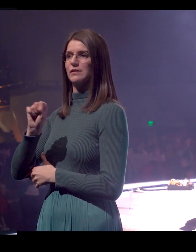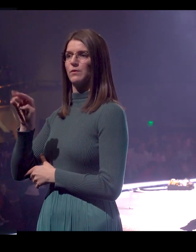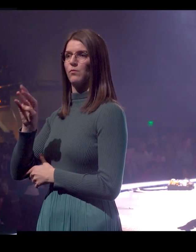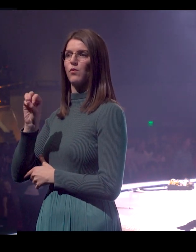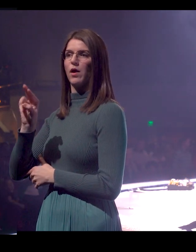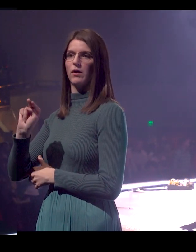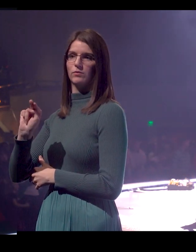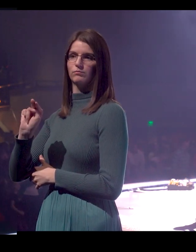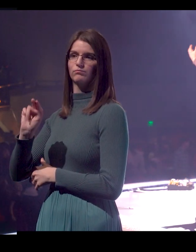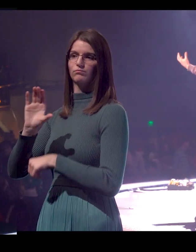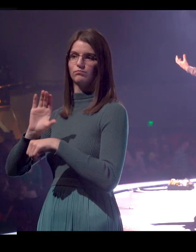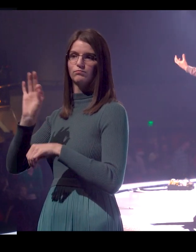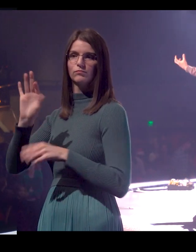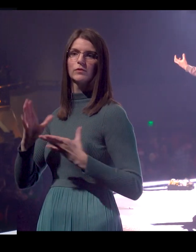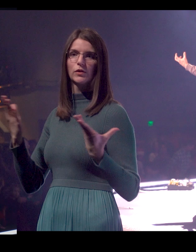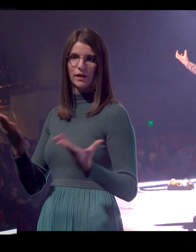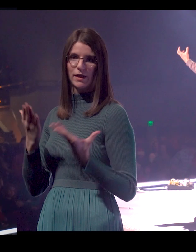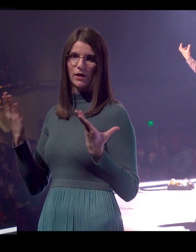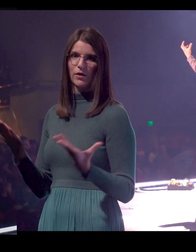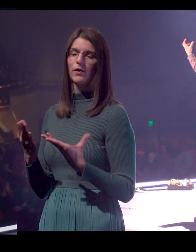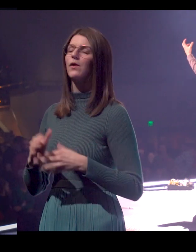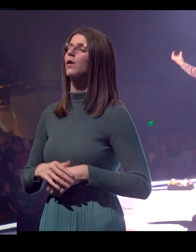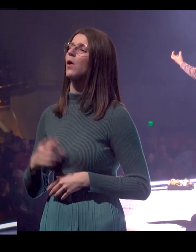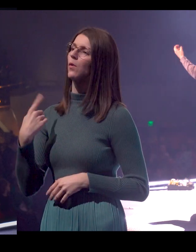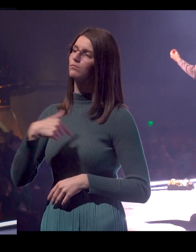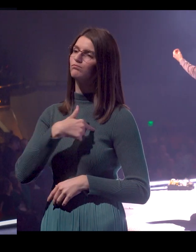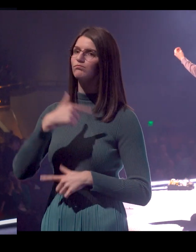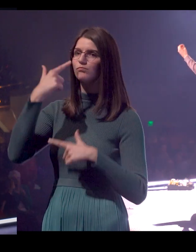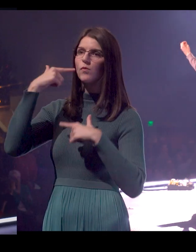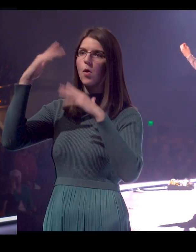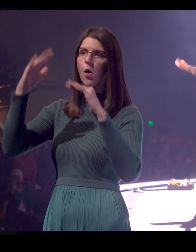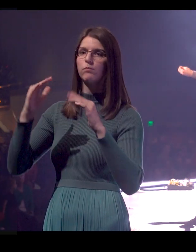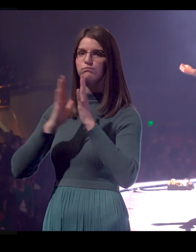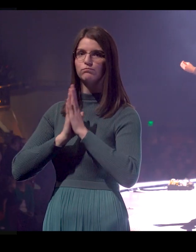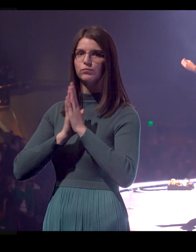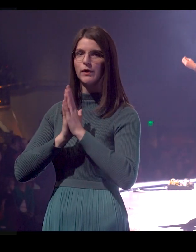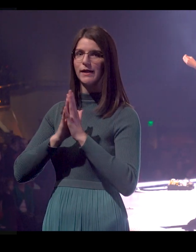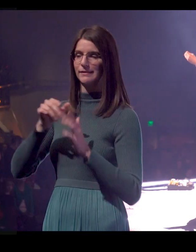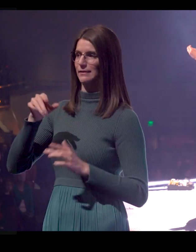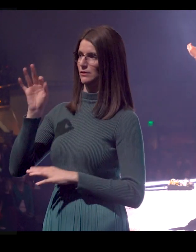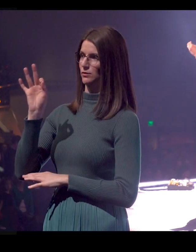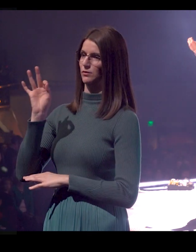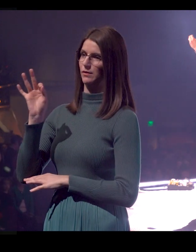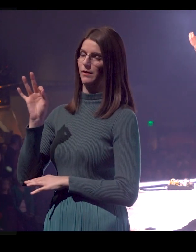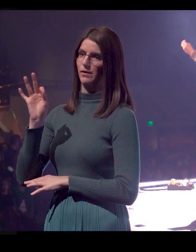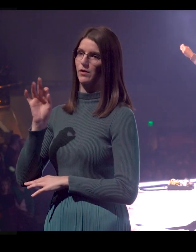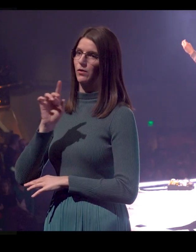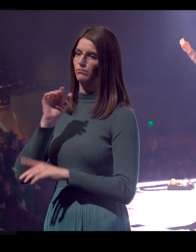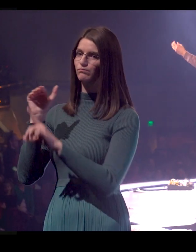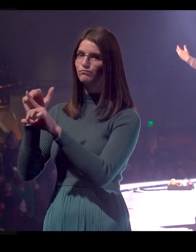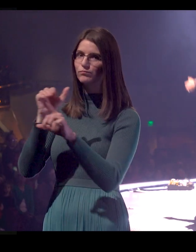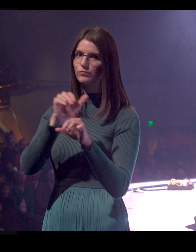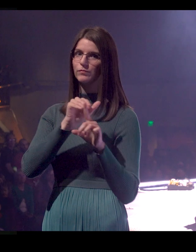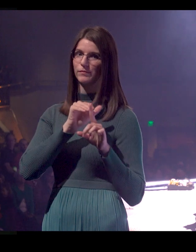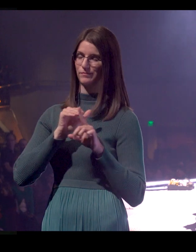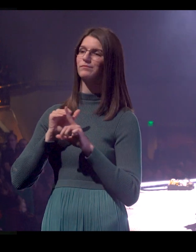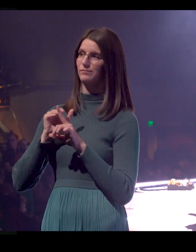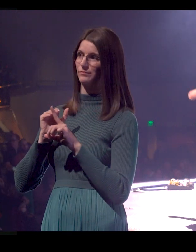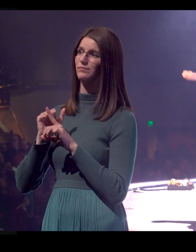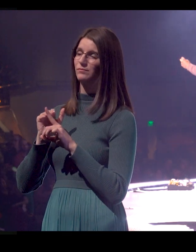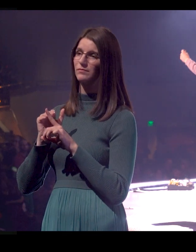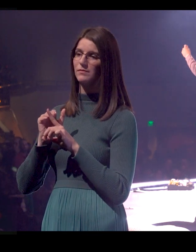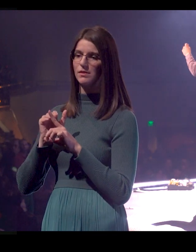and pray that this service has been a reminder to every single one of us that the hope that we have in Jesus is not just for this